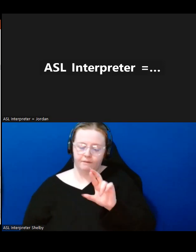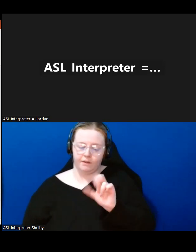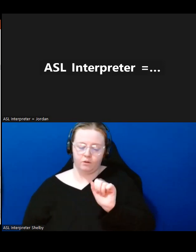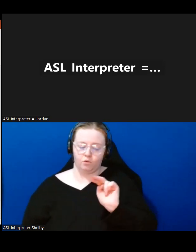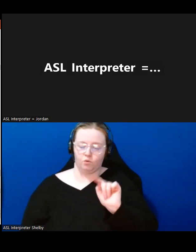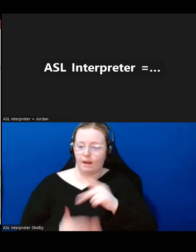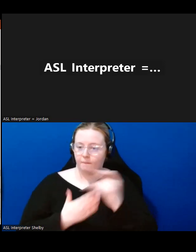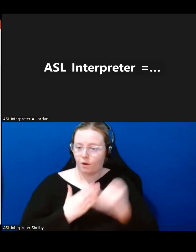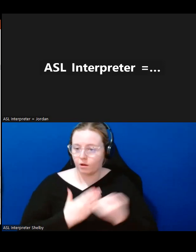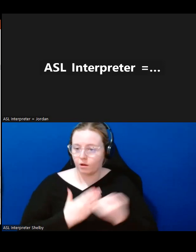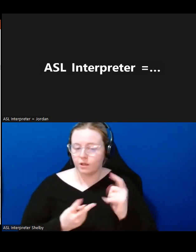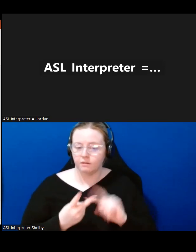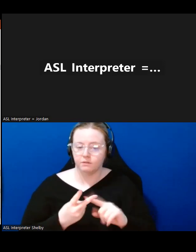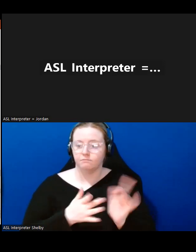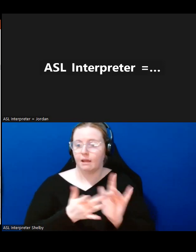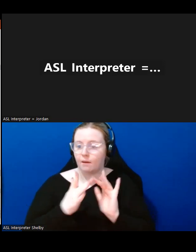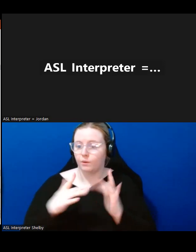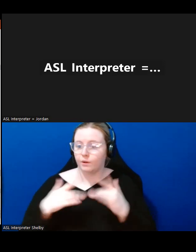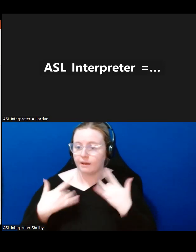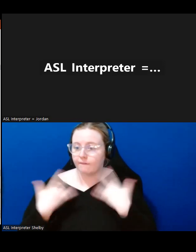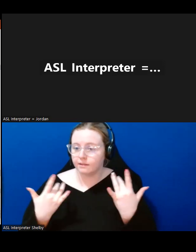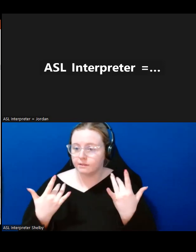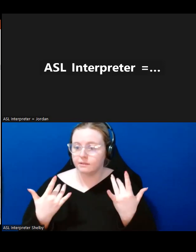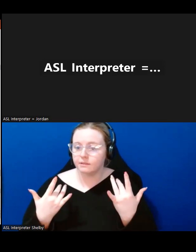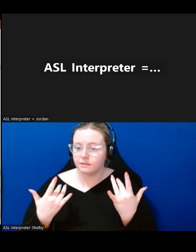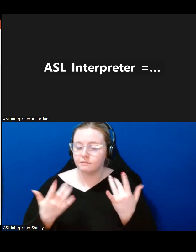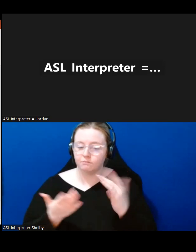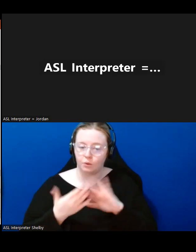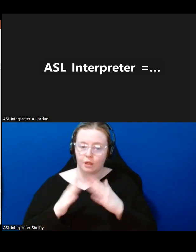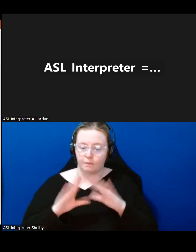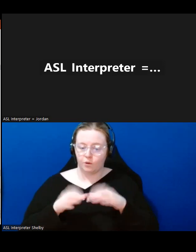whether it be networking events where we've brought community groups